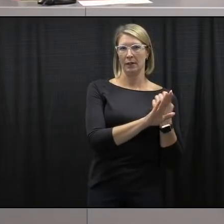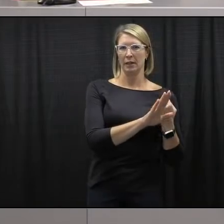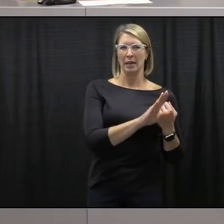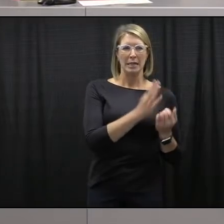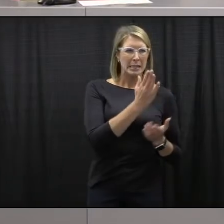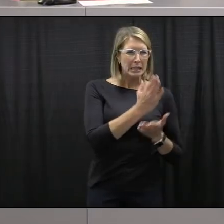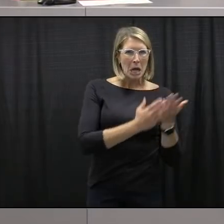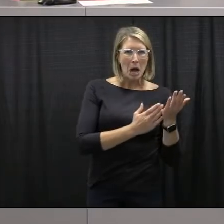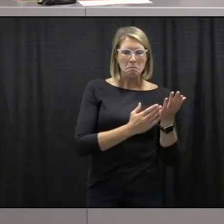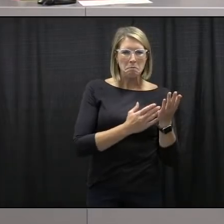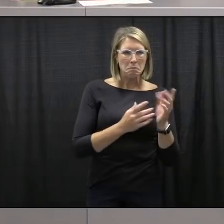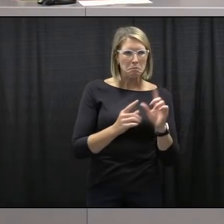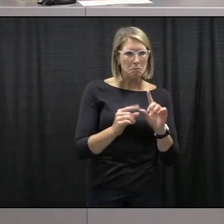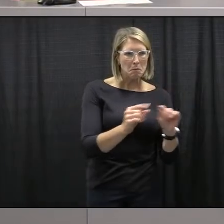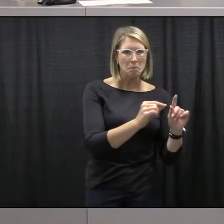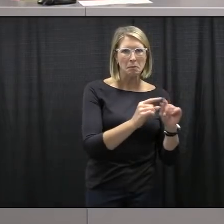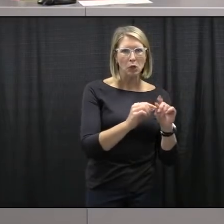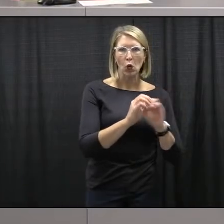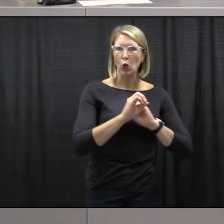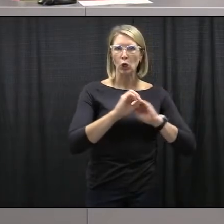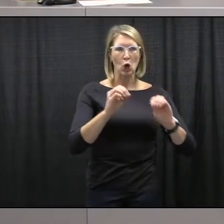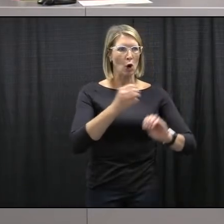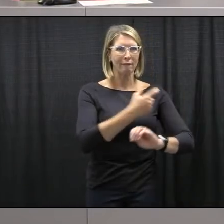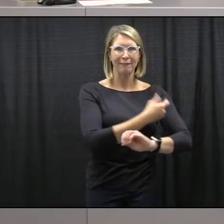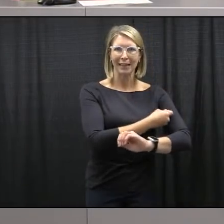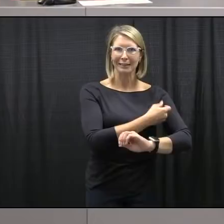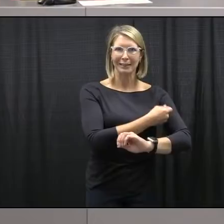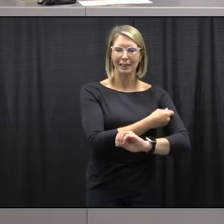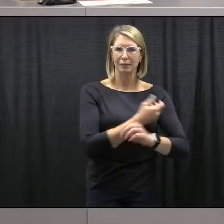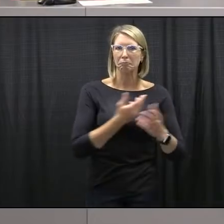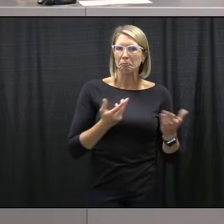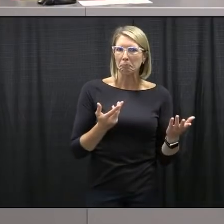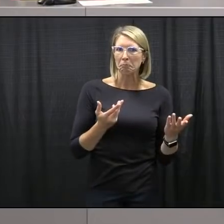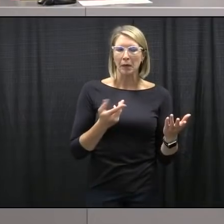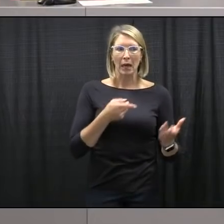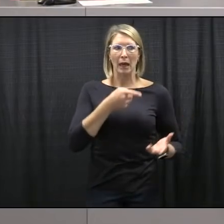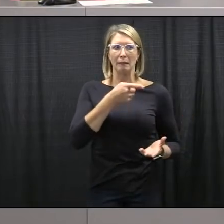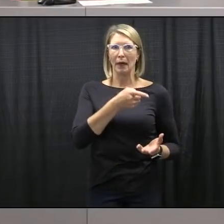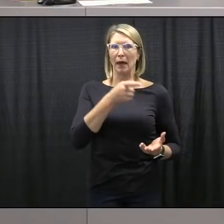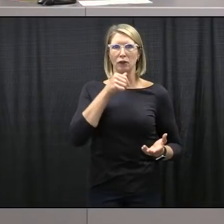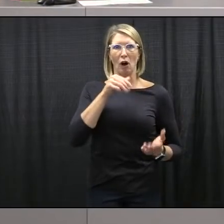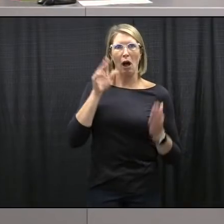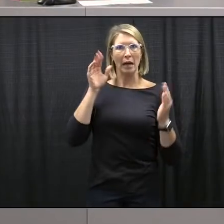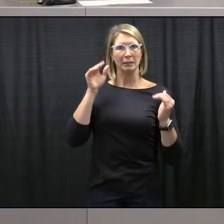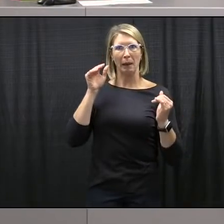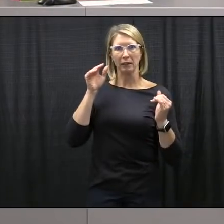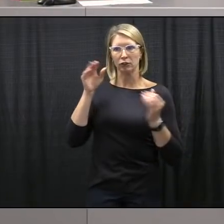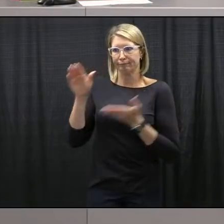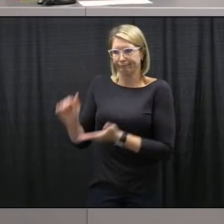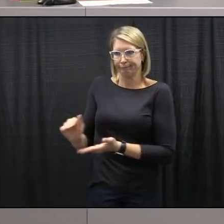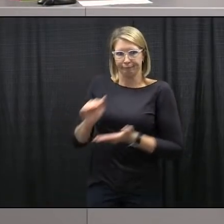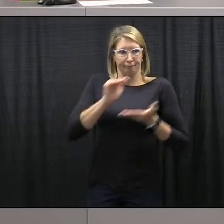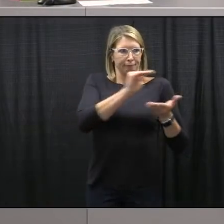for patients in that region available, and they weren't expecting any vaccine this week.